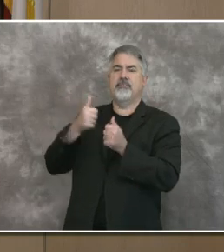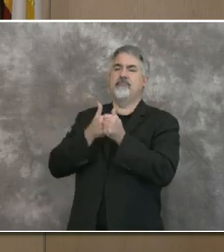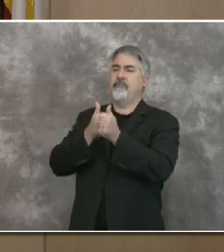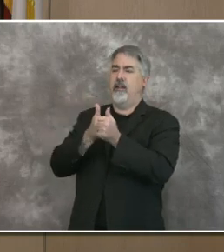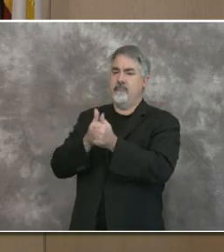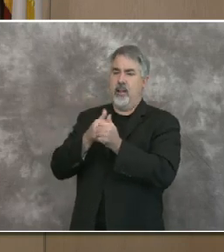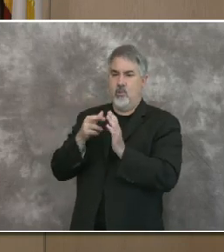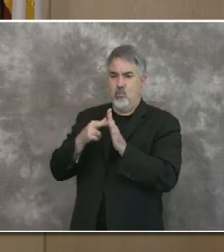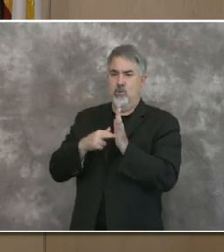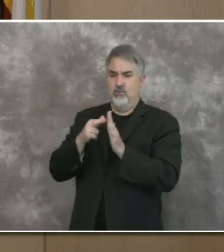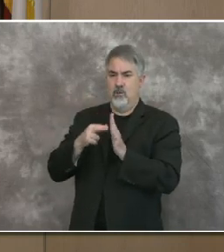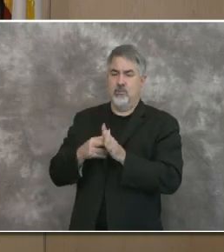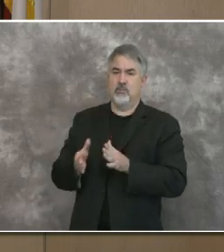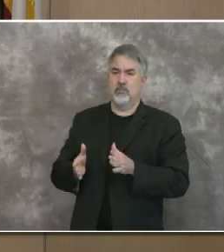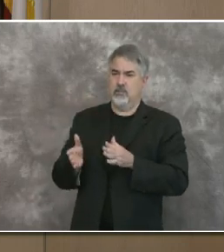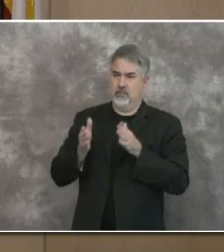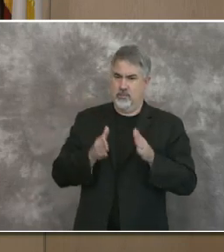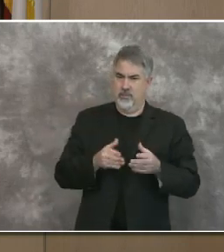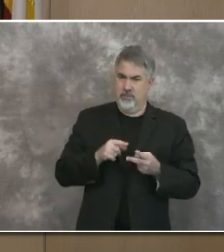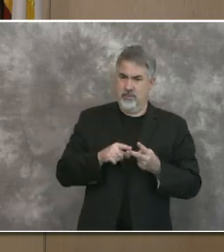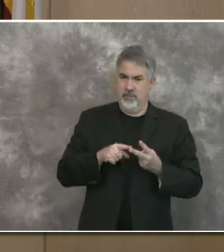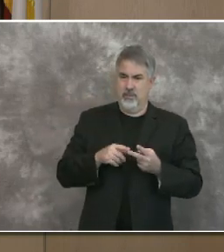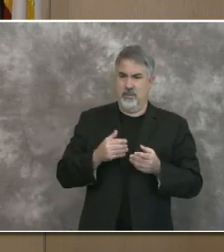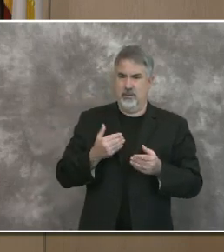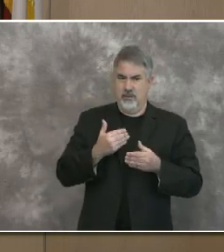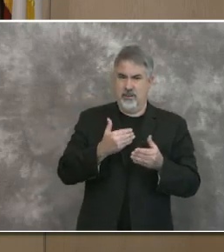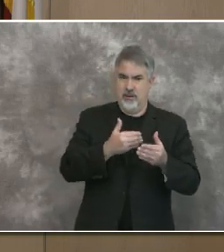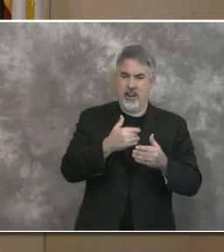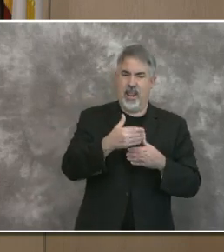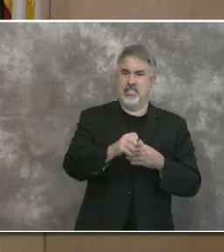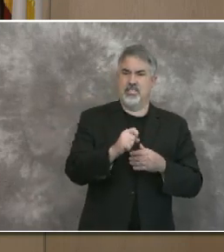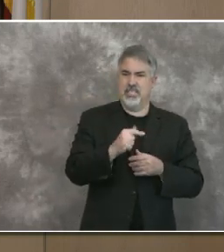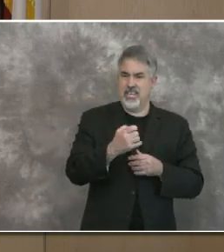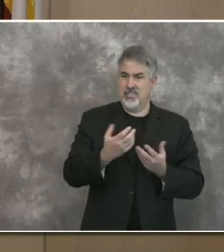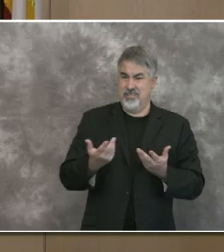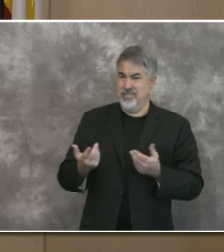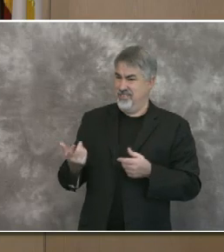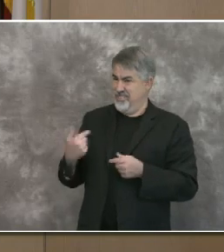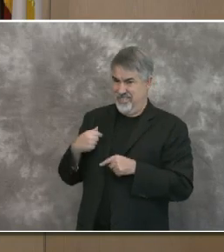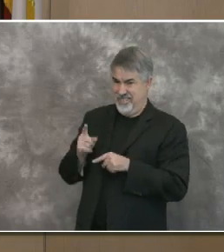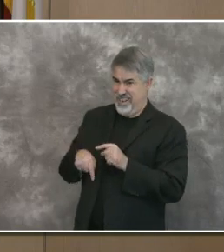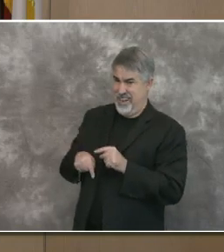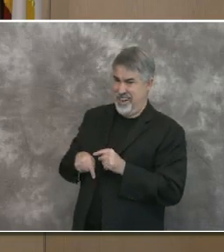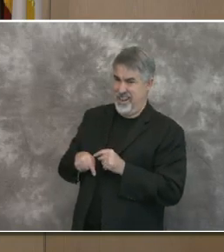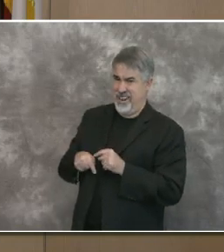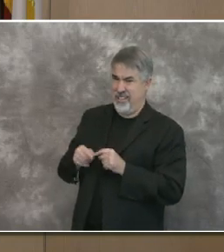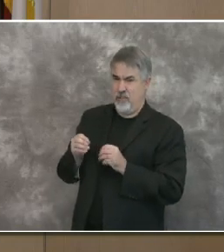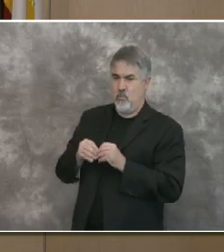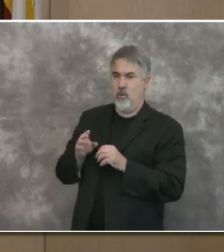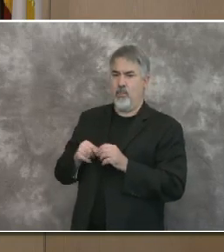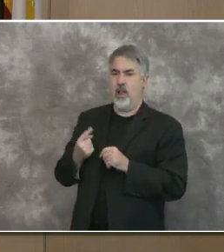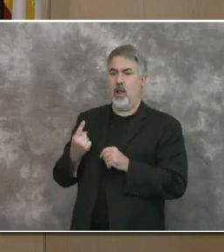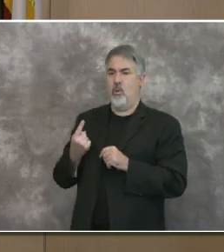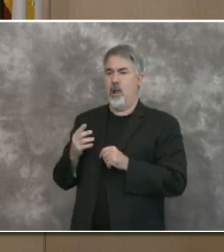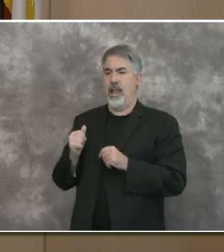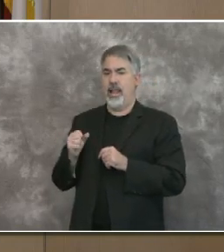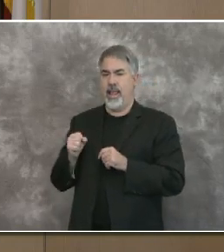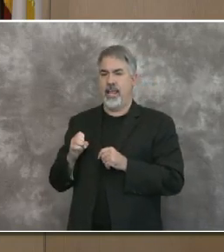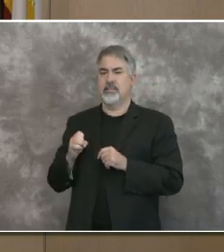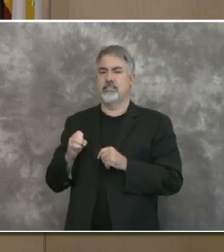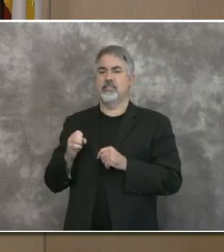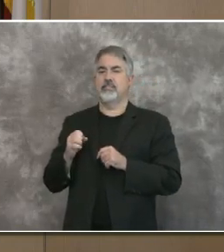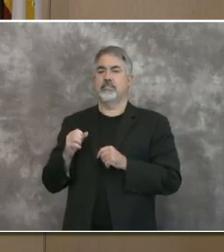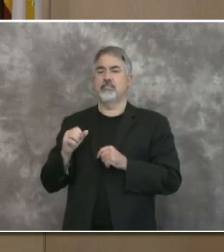forward into stage 2 and beyond. This included a standard of no more than 1 case per 10,000 and 0 deaths over a period of